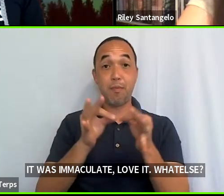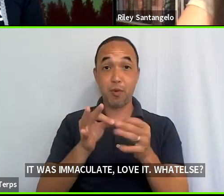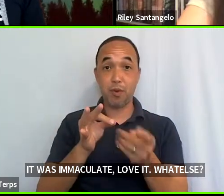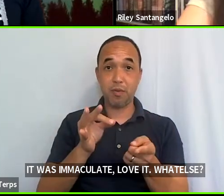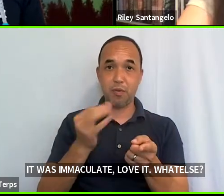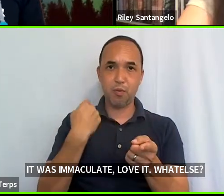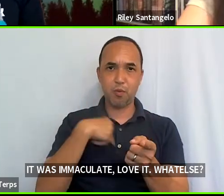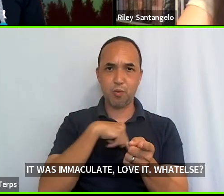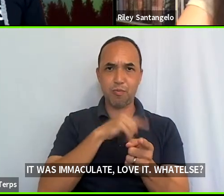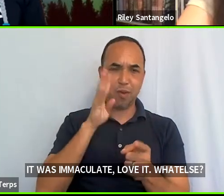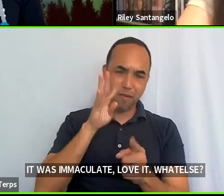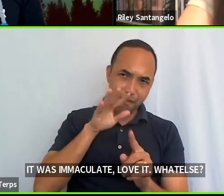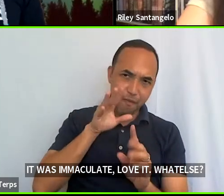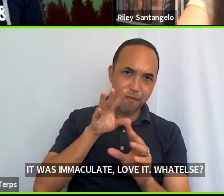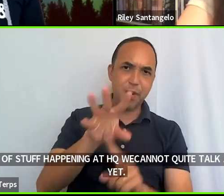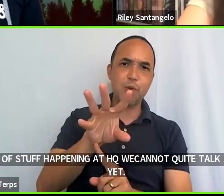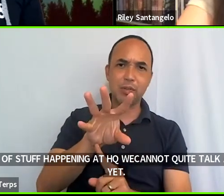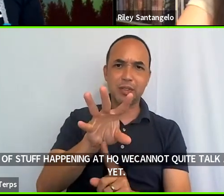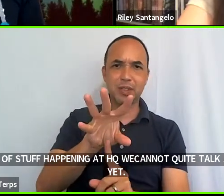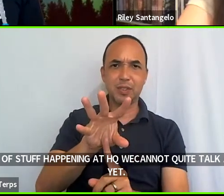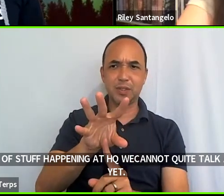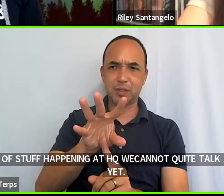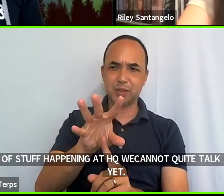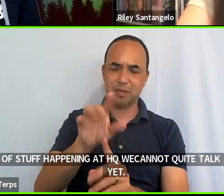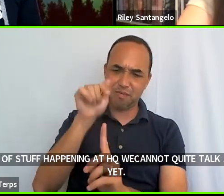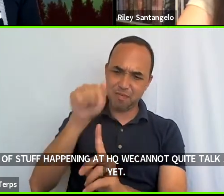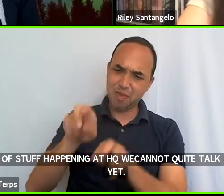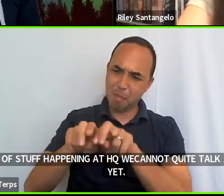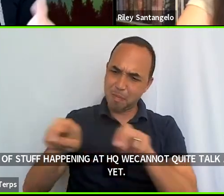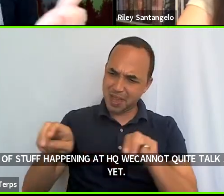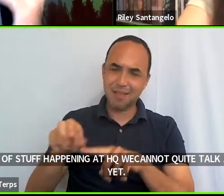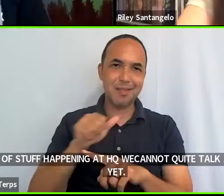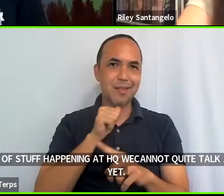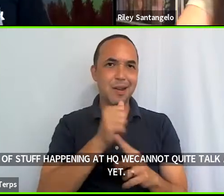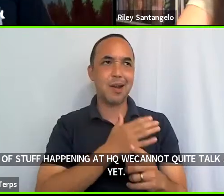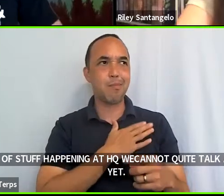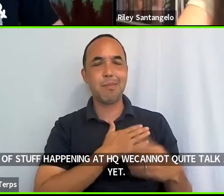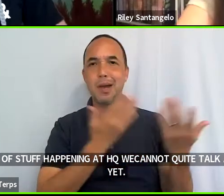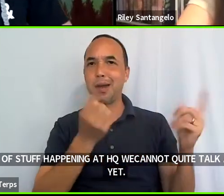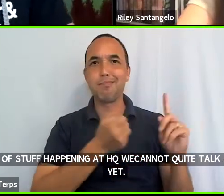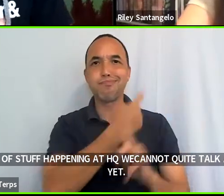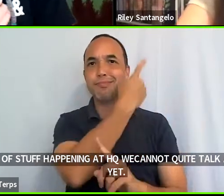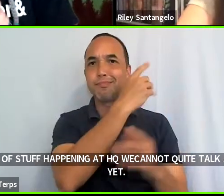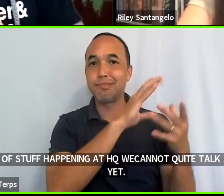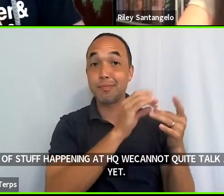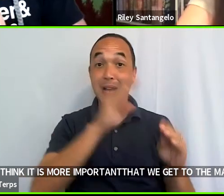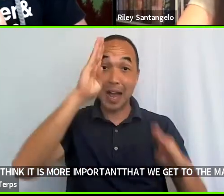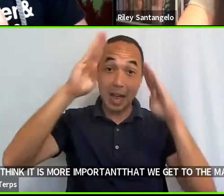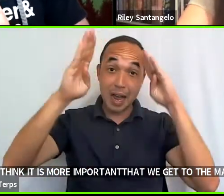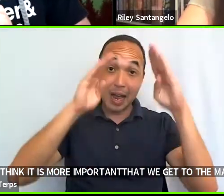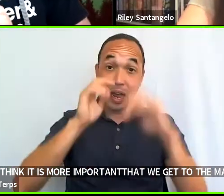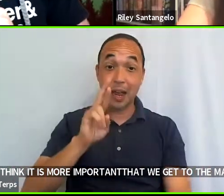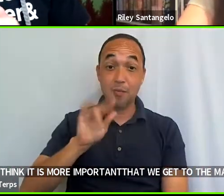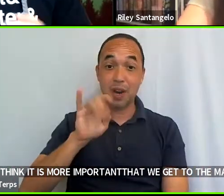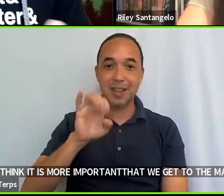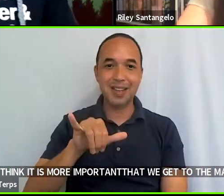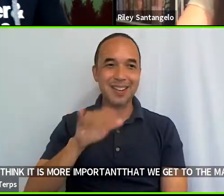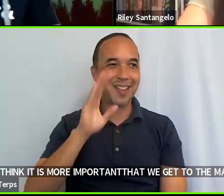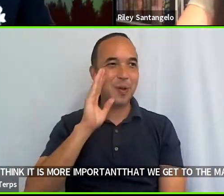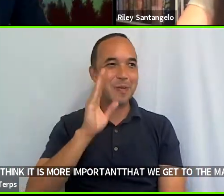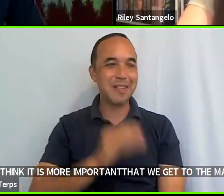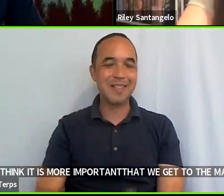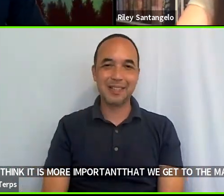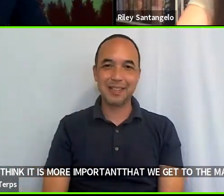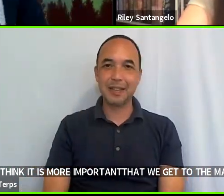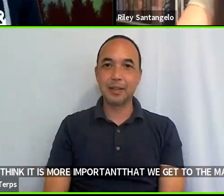attraction rather than the sideshow that this is and talk. Hi, Riley. Oh, hello.